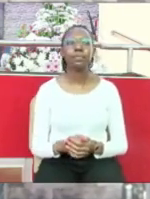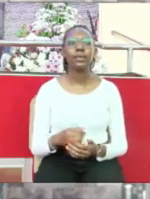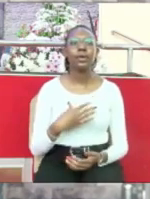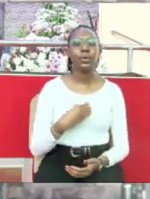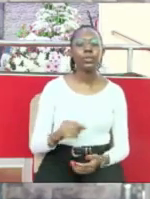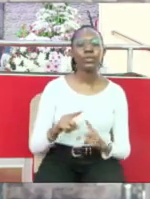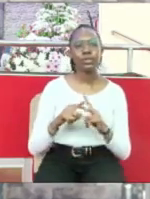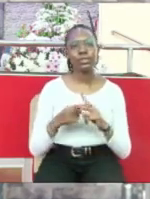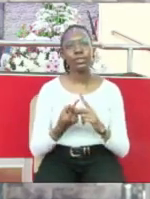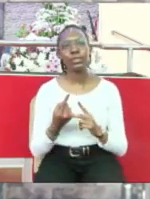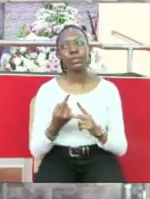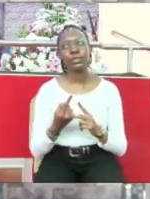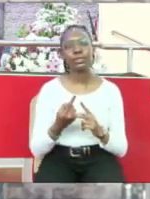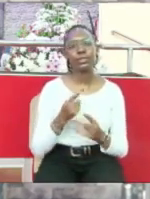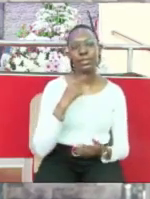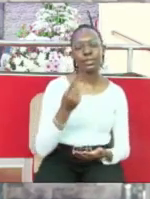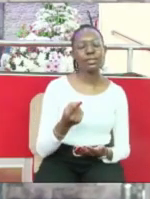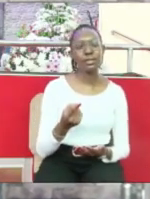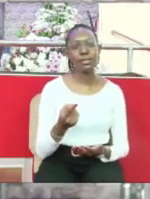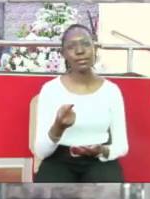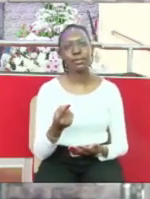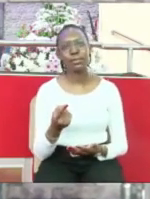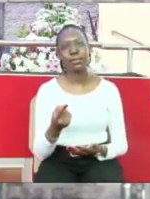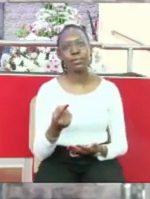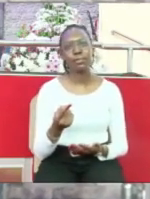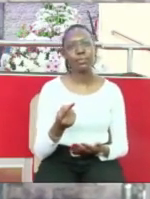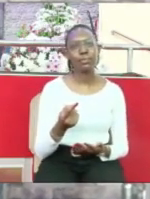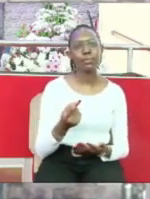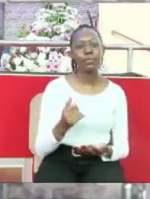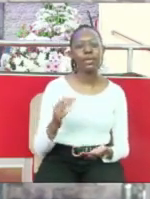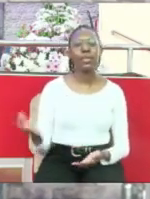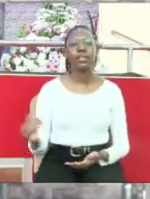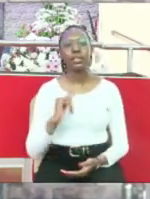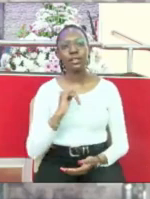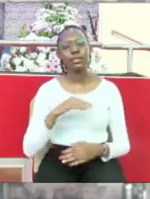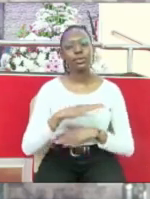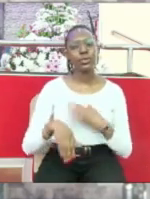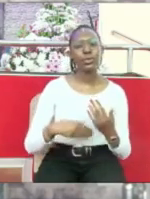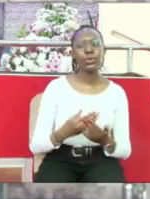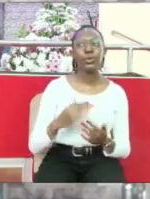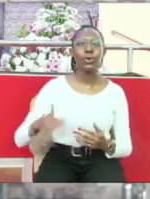by saying, there is always need for a new beginning.